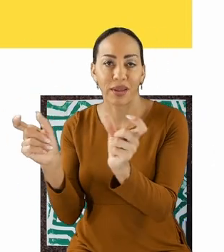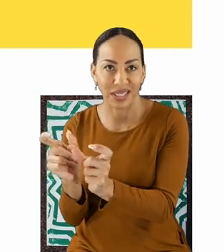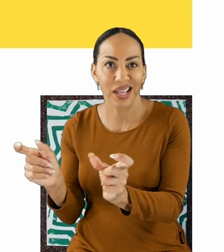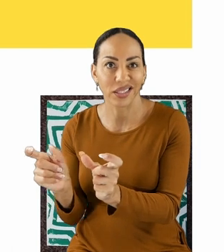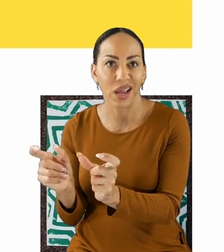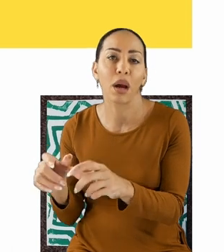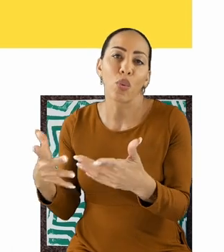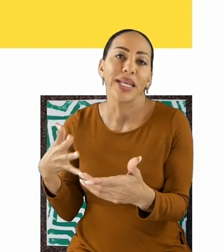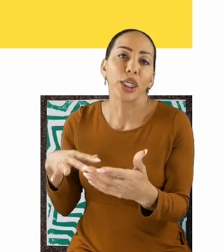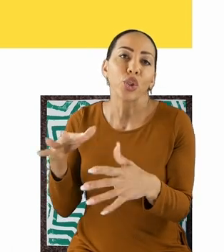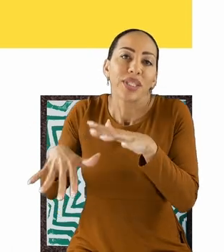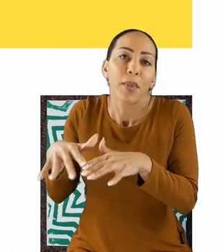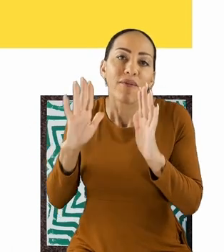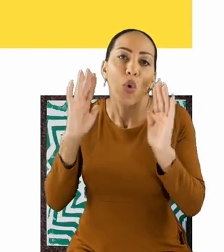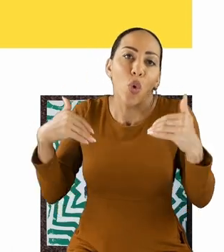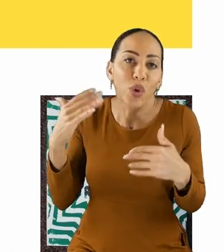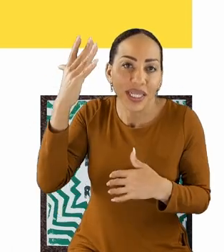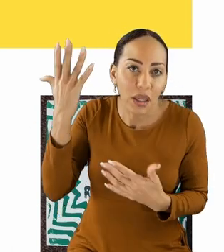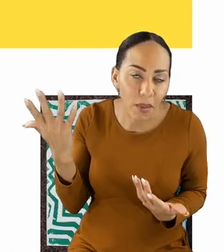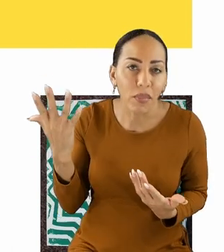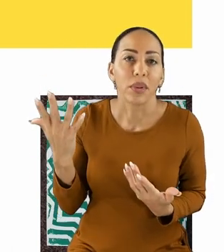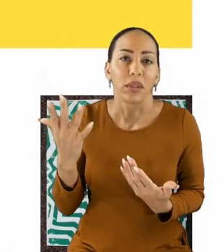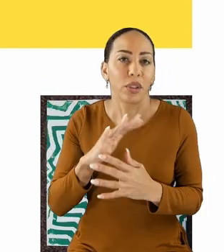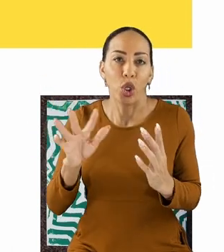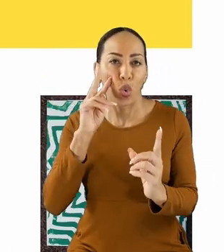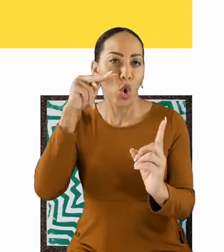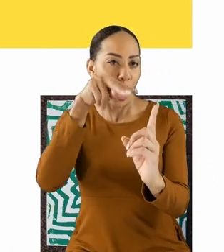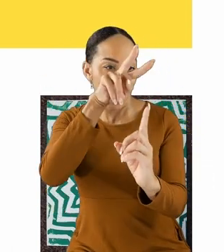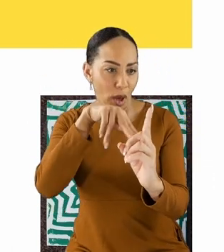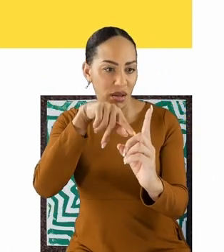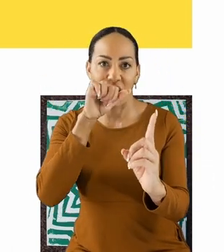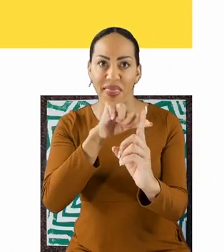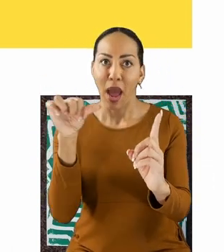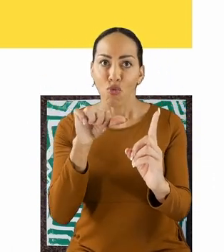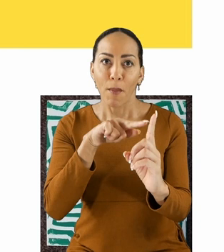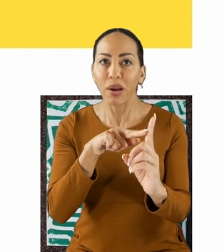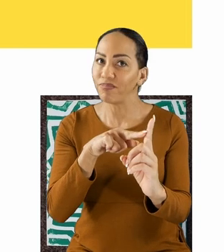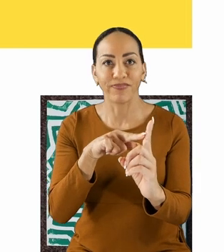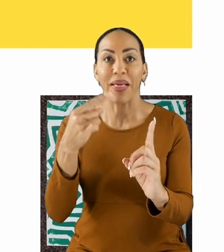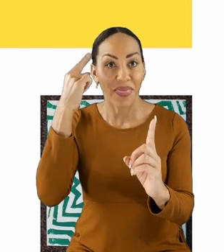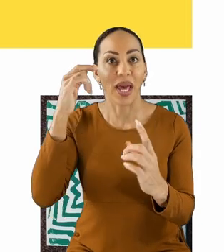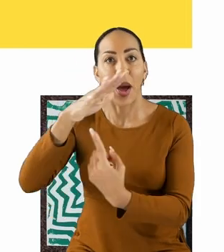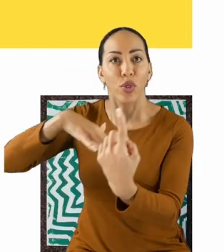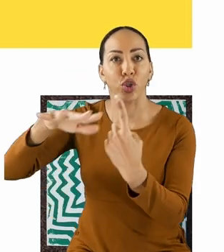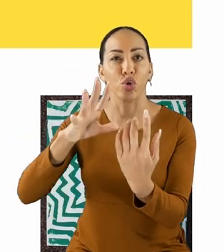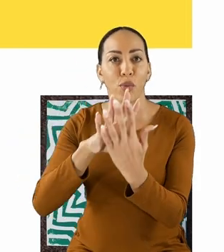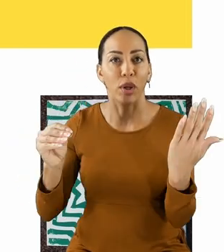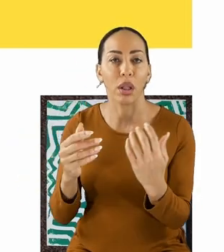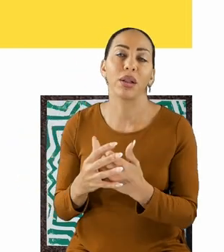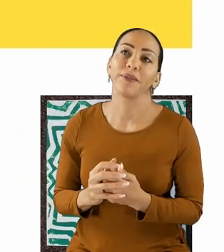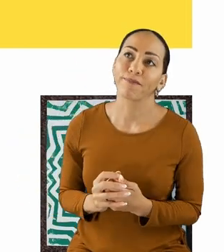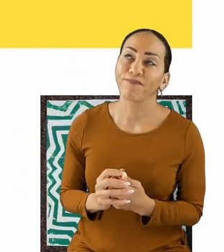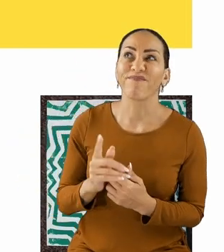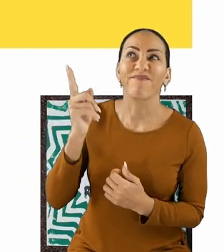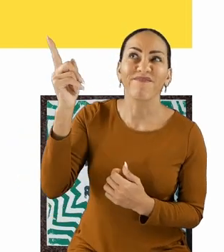So it's not about seeing the problem in the person, it's about having social model responses. And that